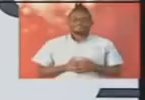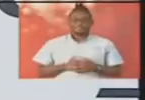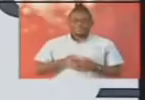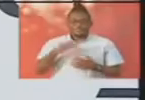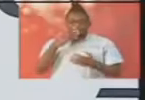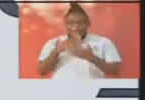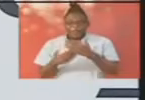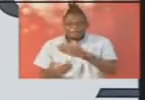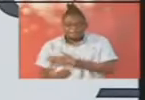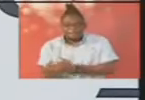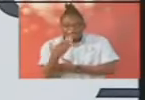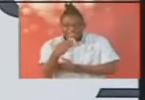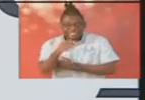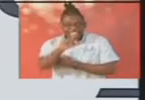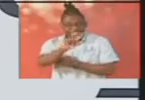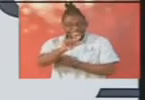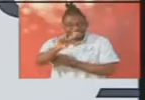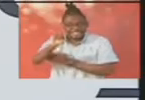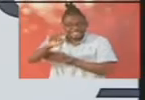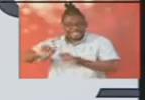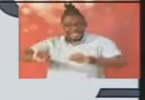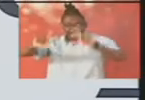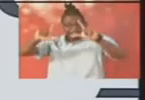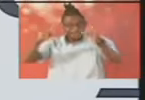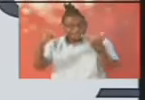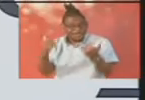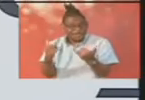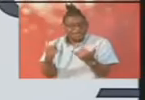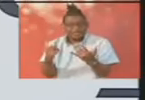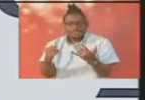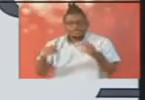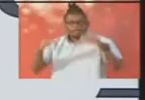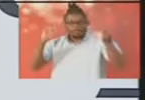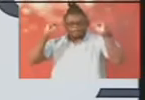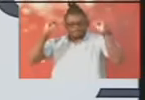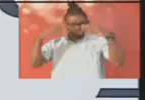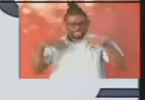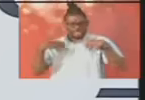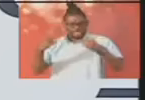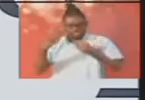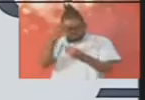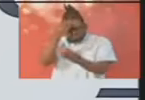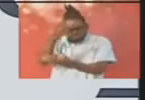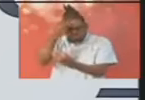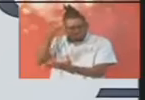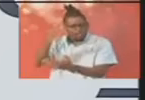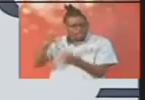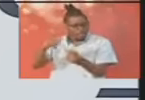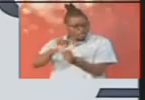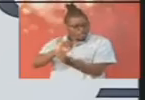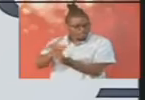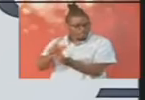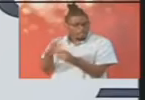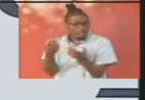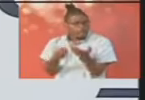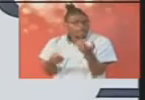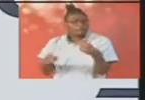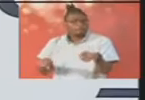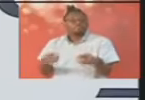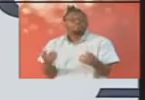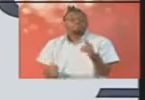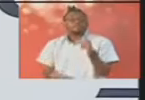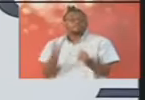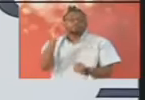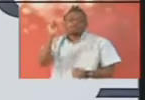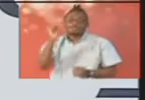This is TTT Live. I am DK Rostar. The Ministry of Health is giving an update on the status of COVID-19 in Trinidad and Tobago.